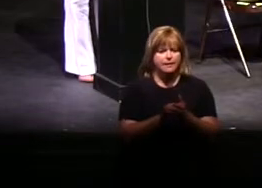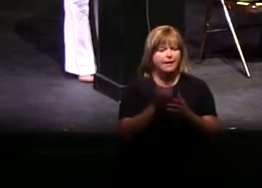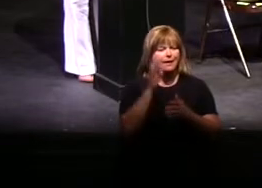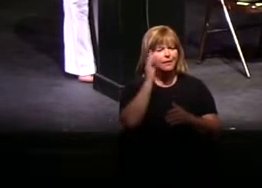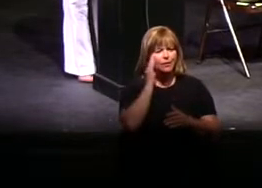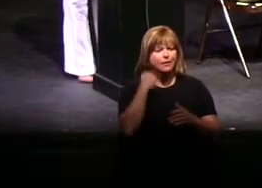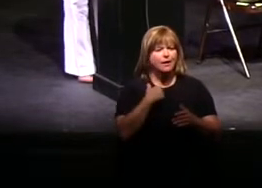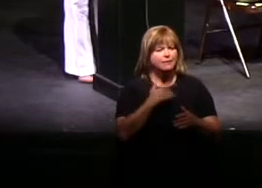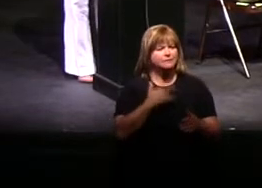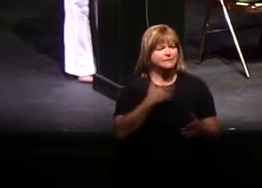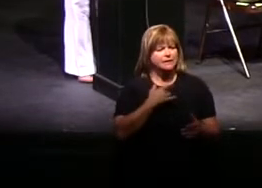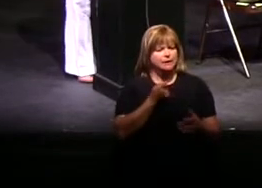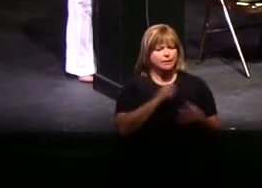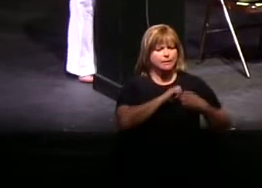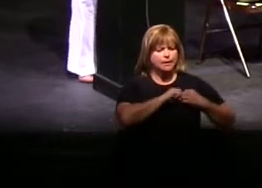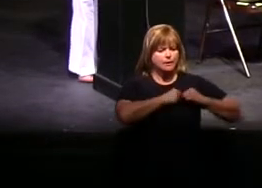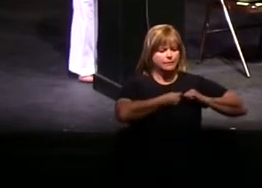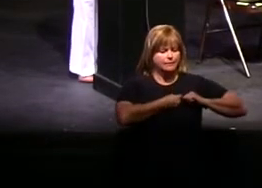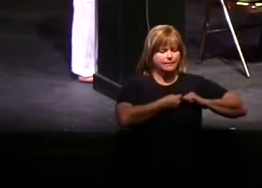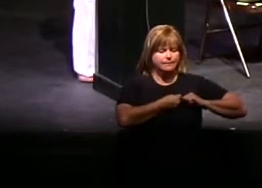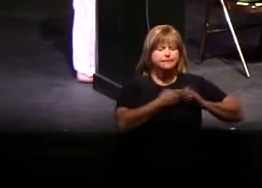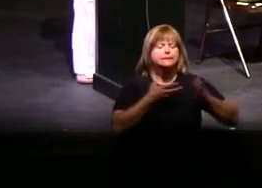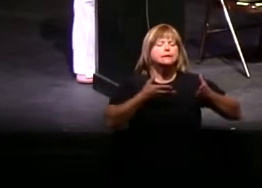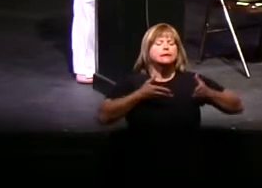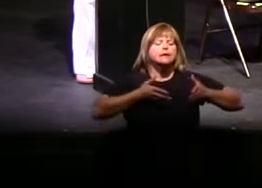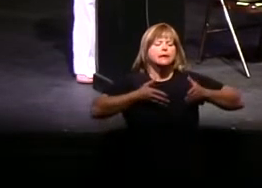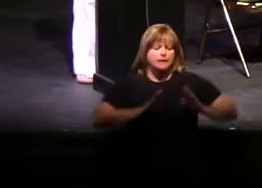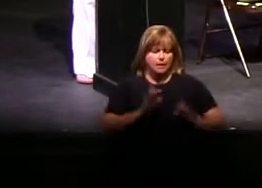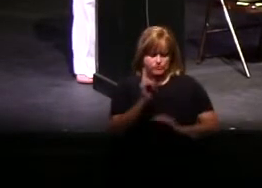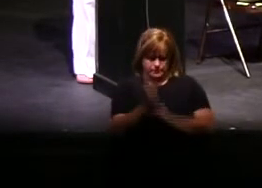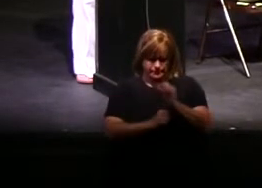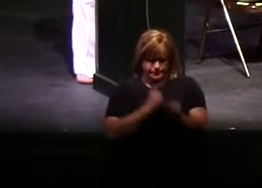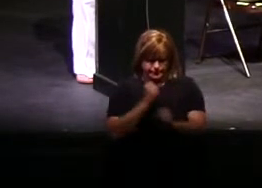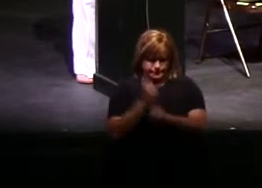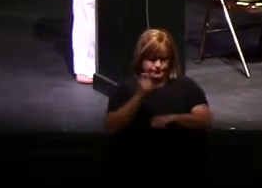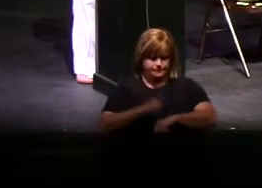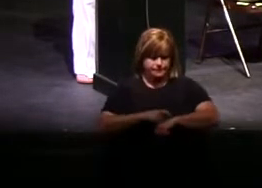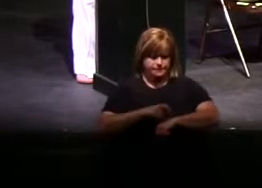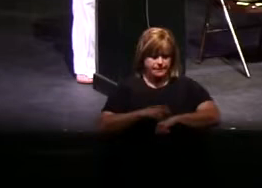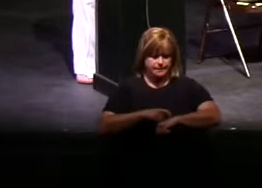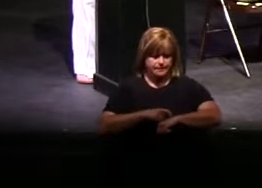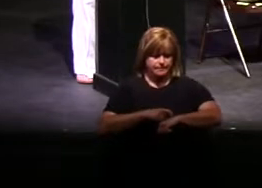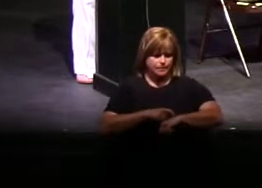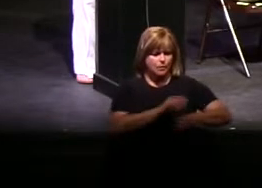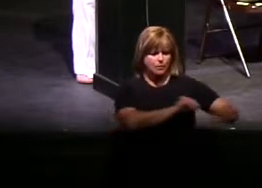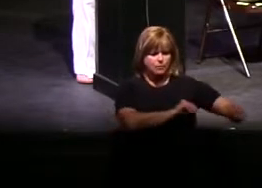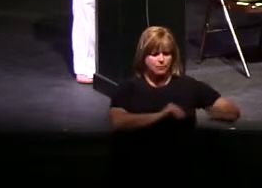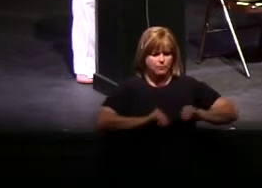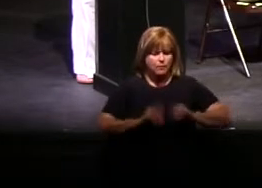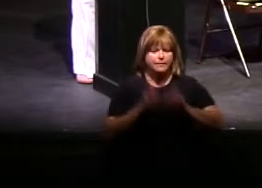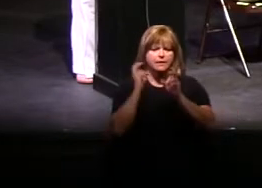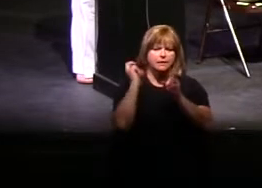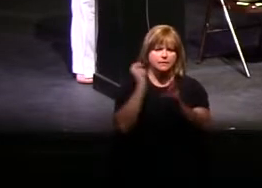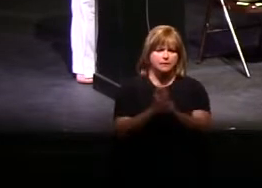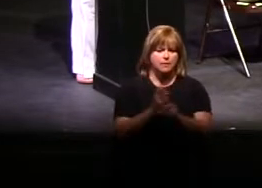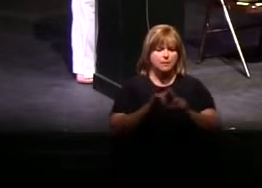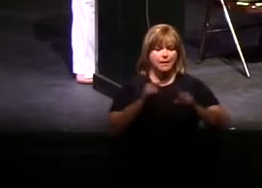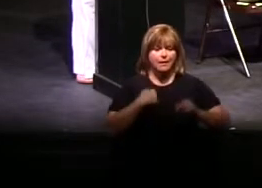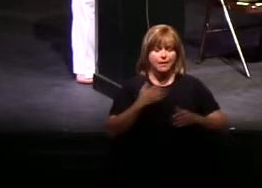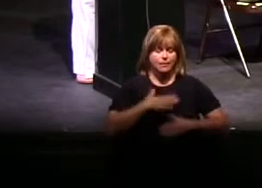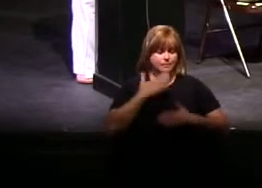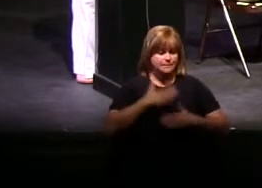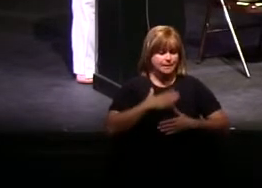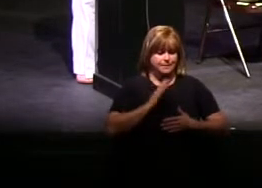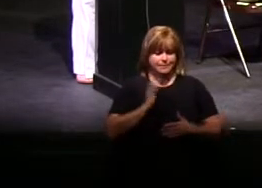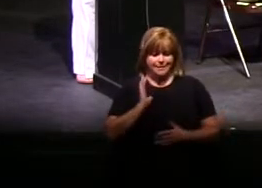grief. Give it a year, a friend said. Moving is hard, but I was happy to be in our